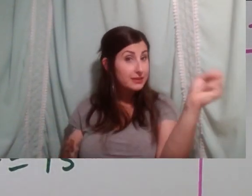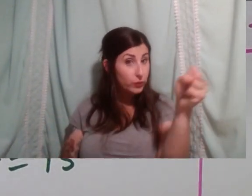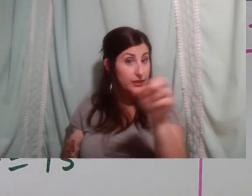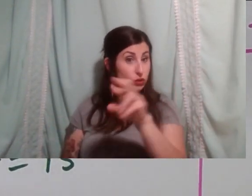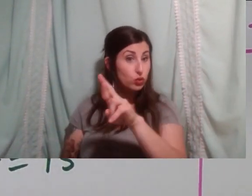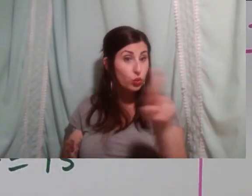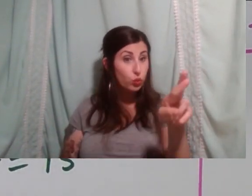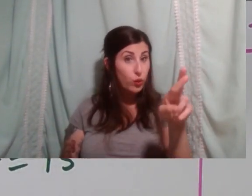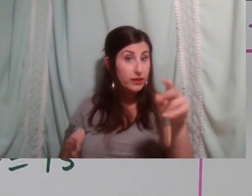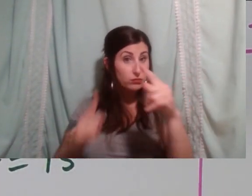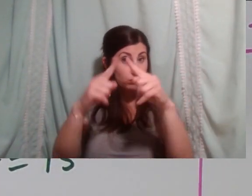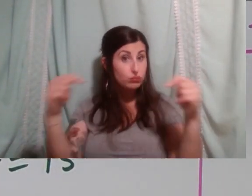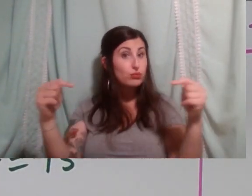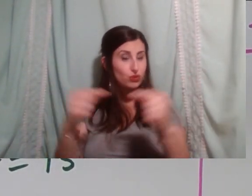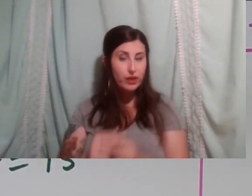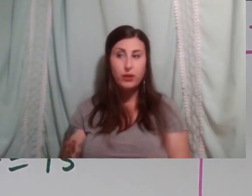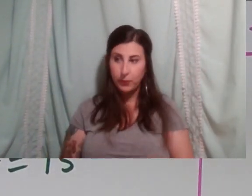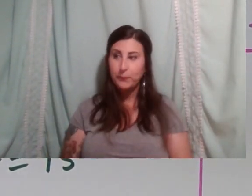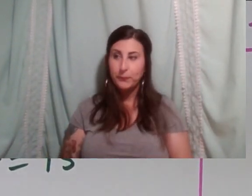289.